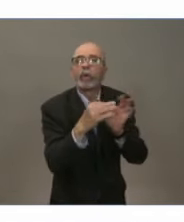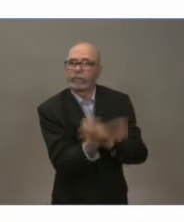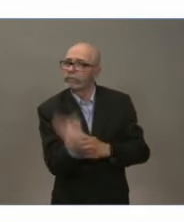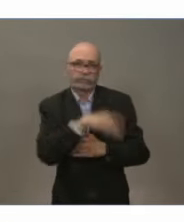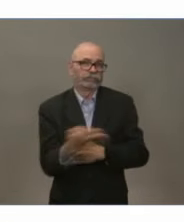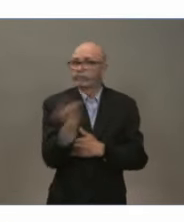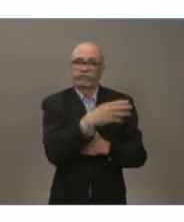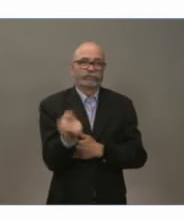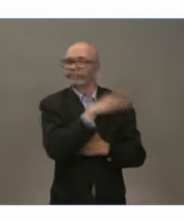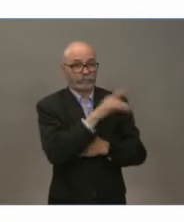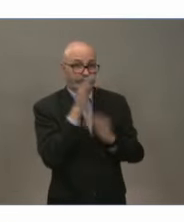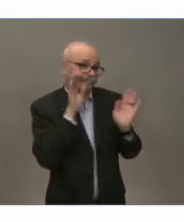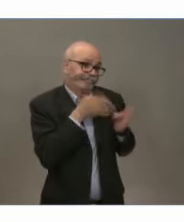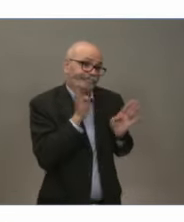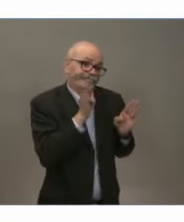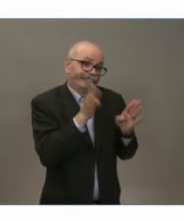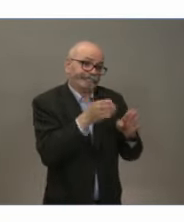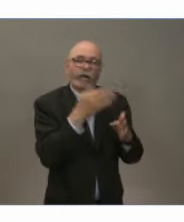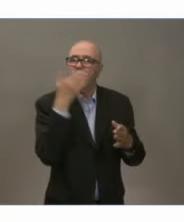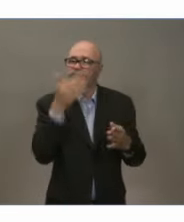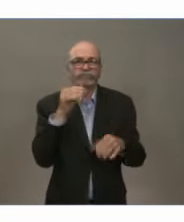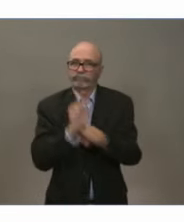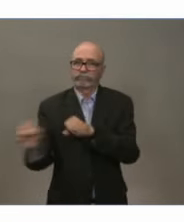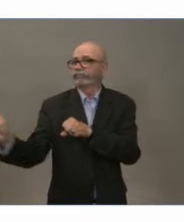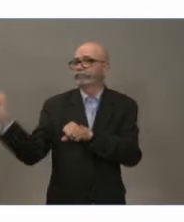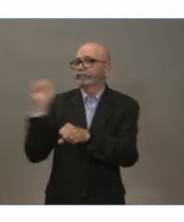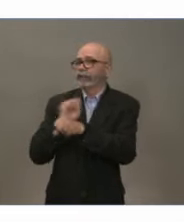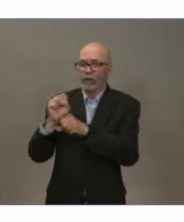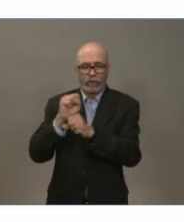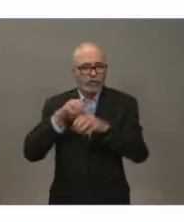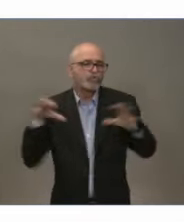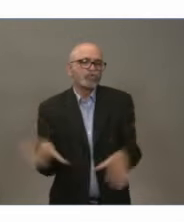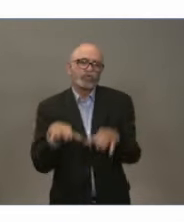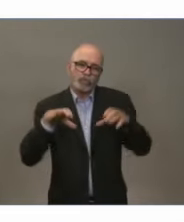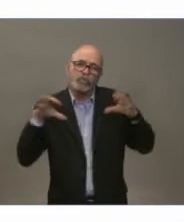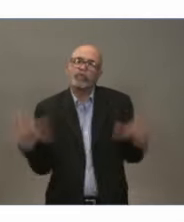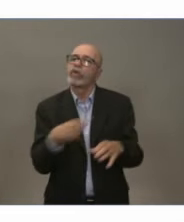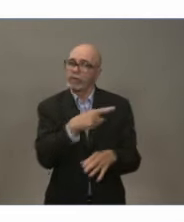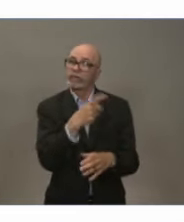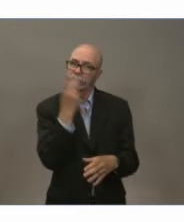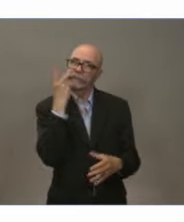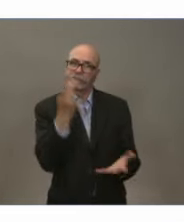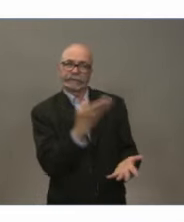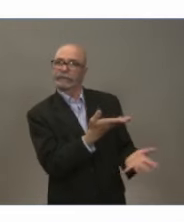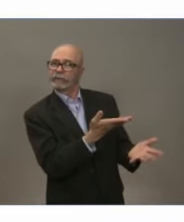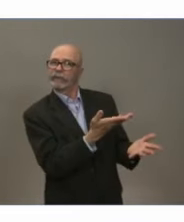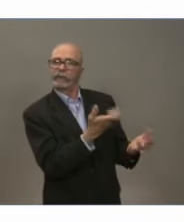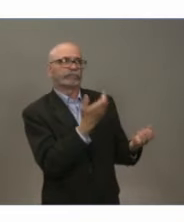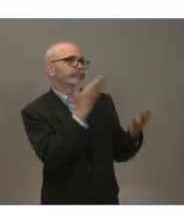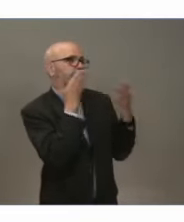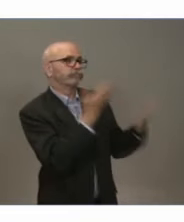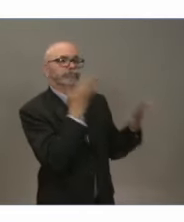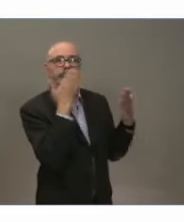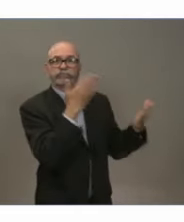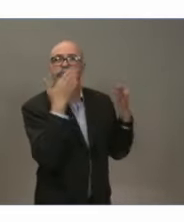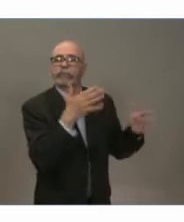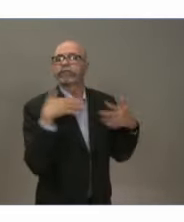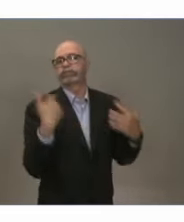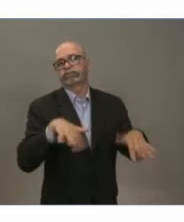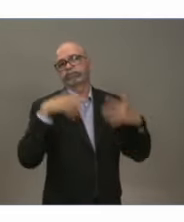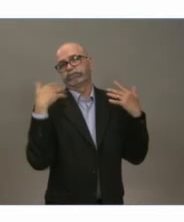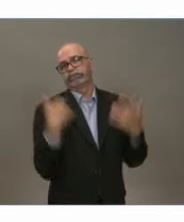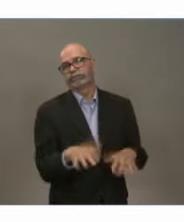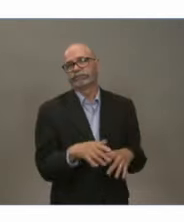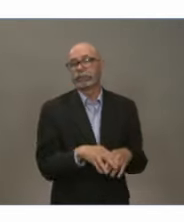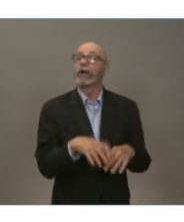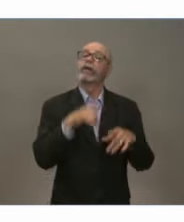dedication of all the individuals on that team. And so I really want to, again, echo my thanks to them, as well as to all my